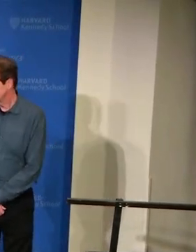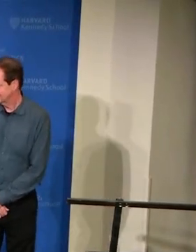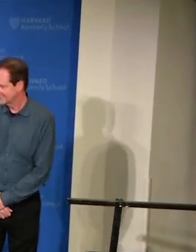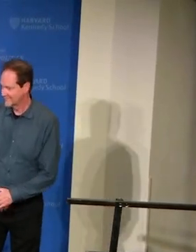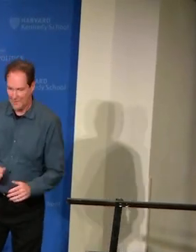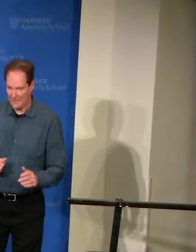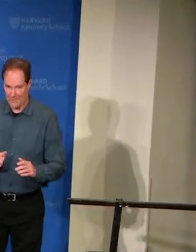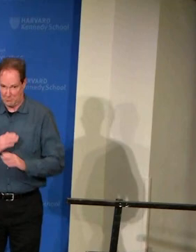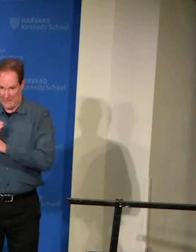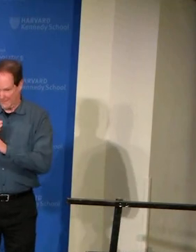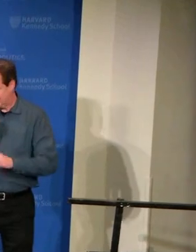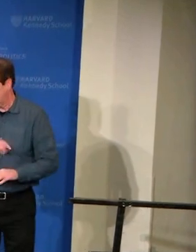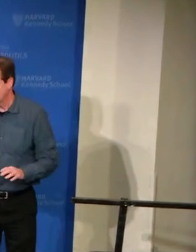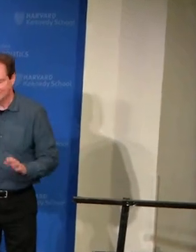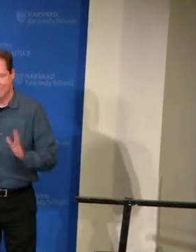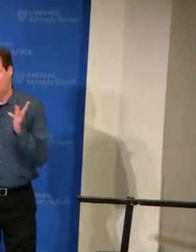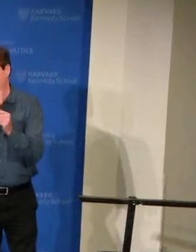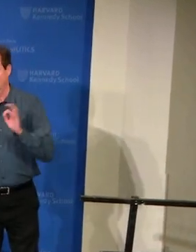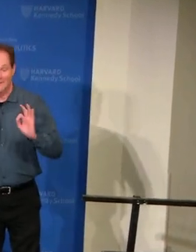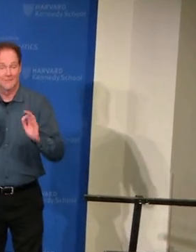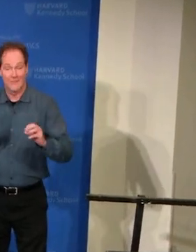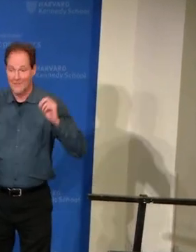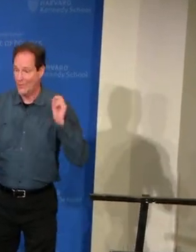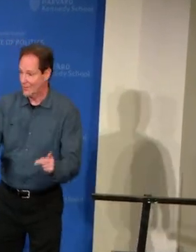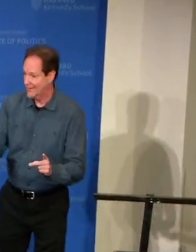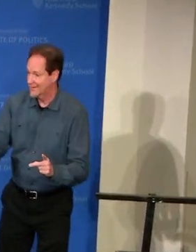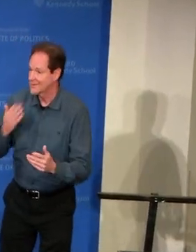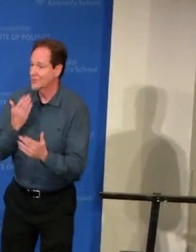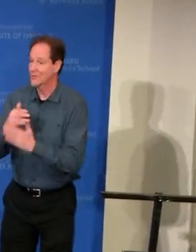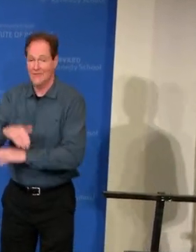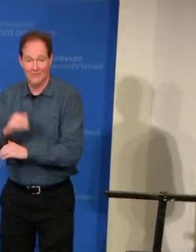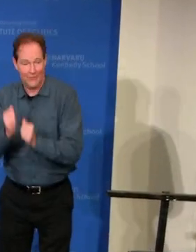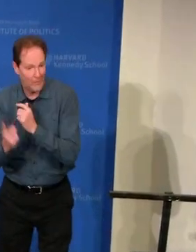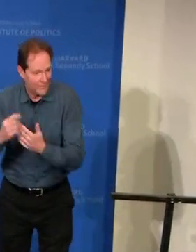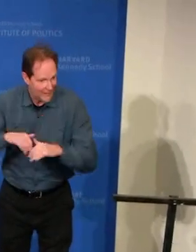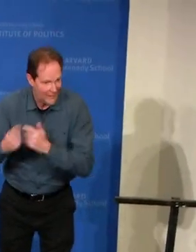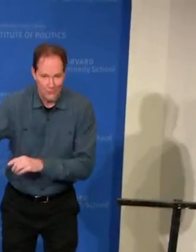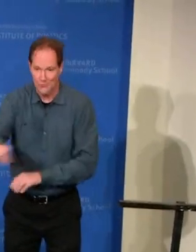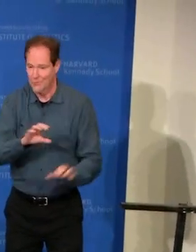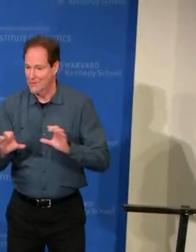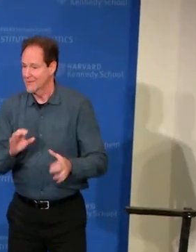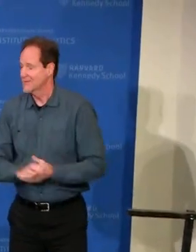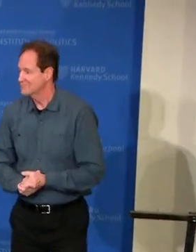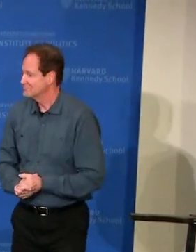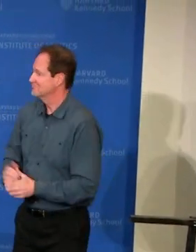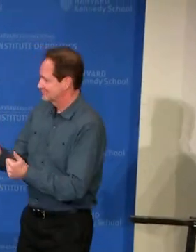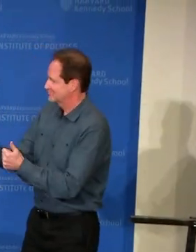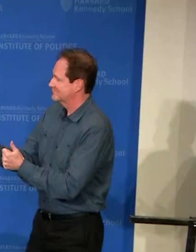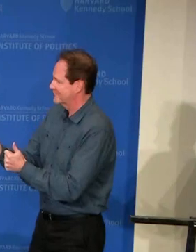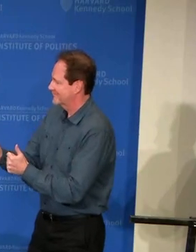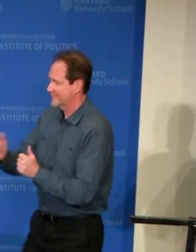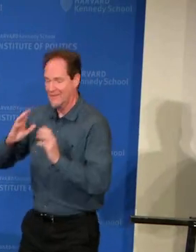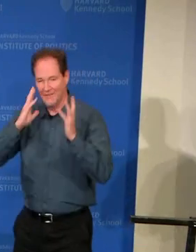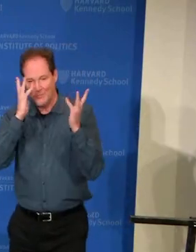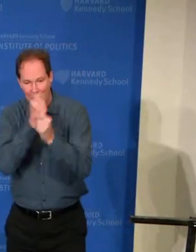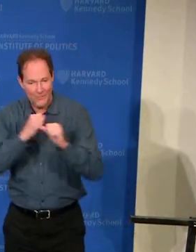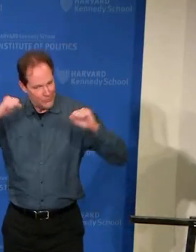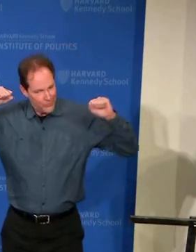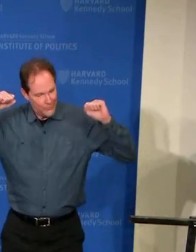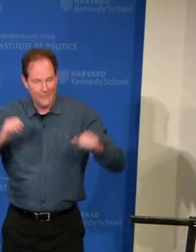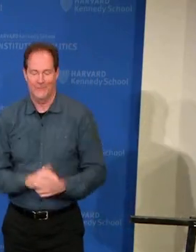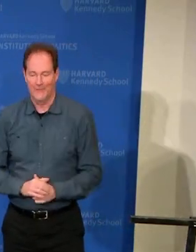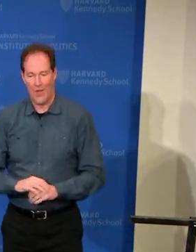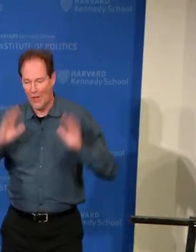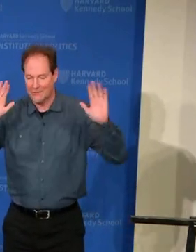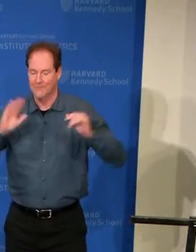You're perfect. Beautiful. Okay. Good evening, everyone. How's everyone doing? Great. Beautiful. Woohoo. Okay,